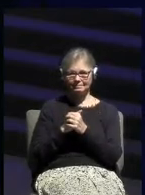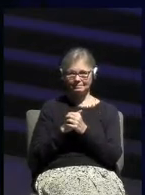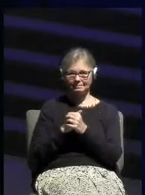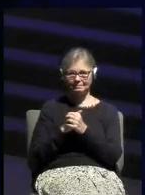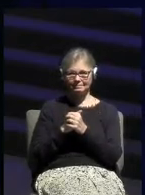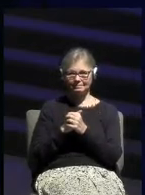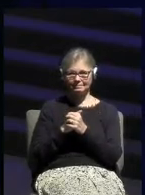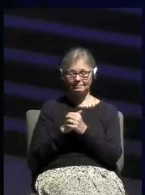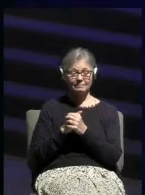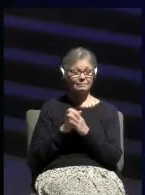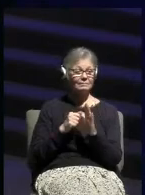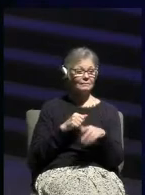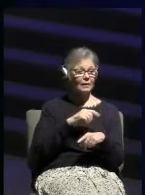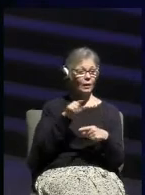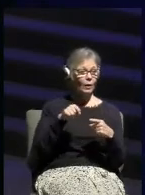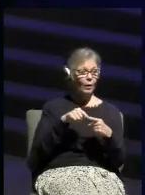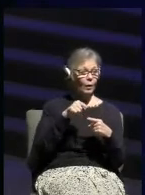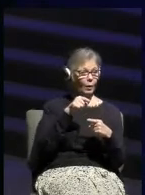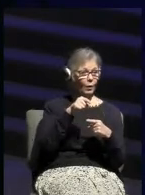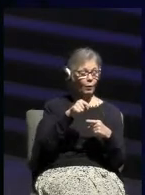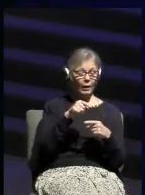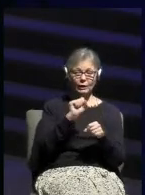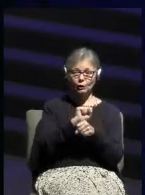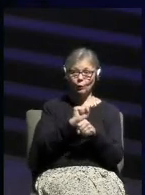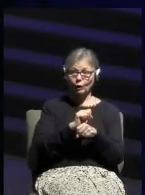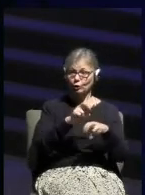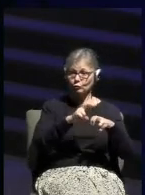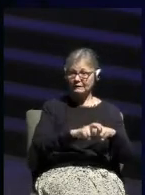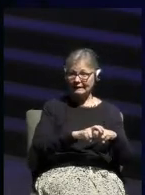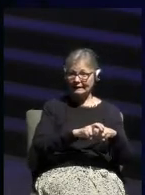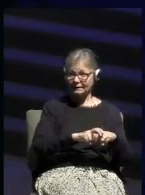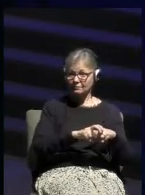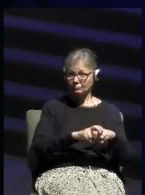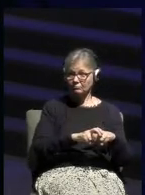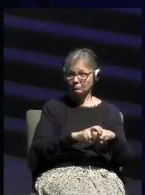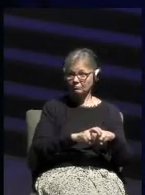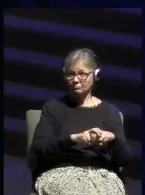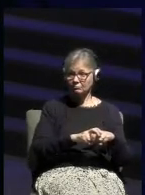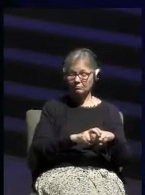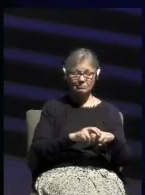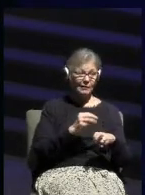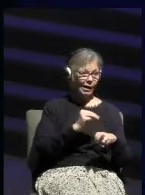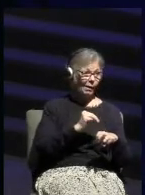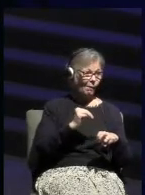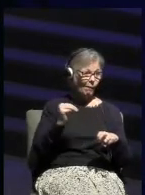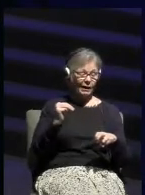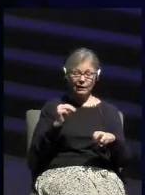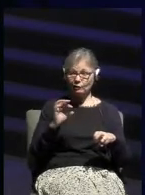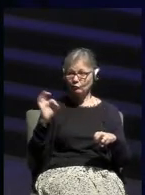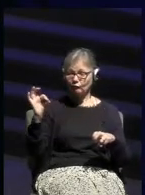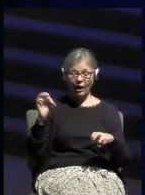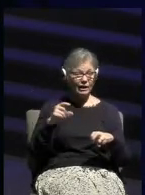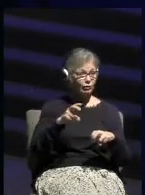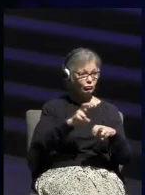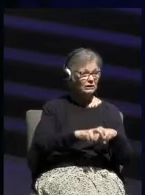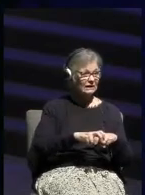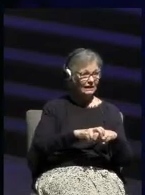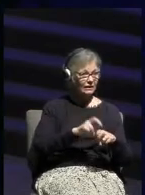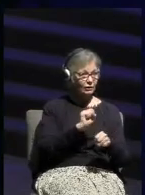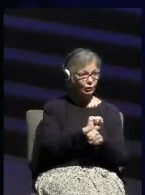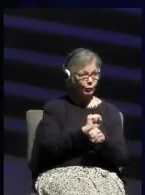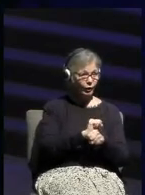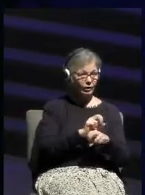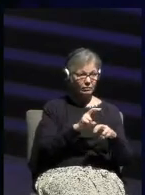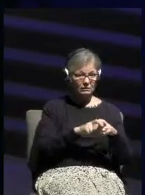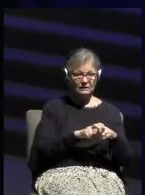How many are, when you're work, you're sitting down, how many when you're working the Monday through whatever it is that you're sitting